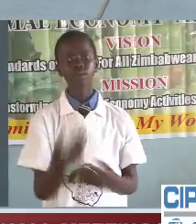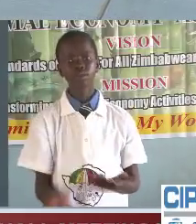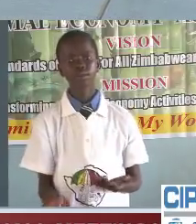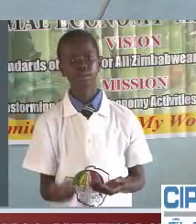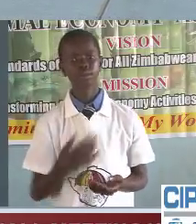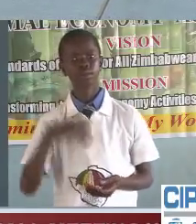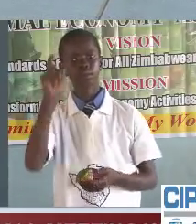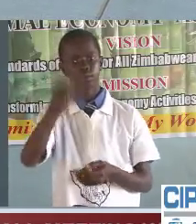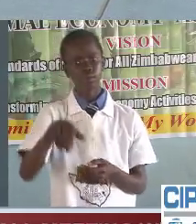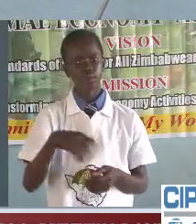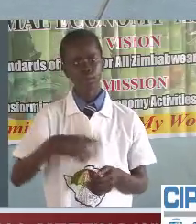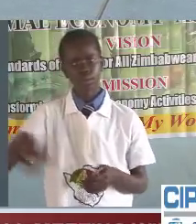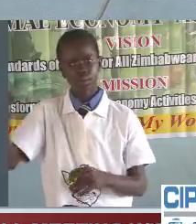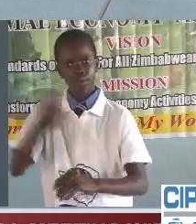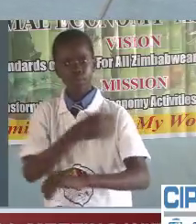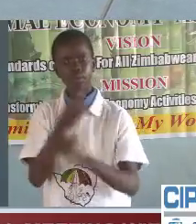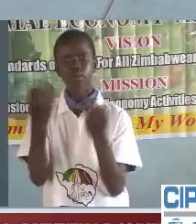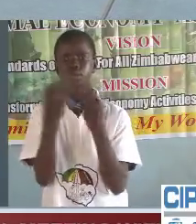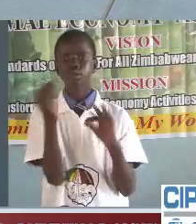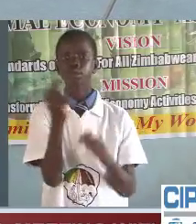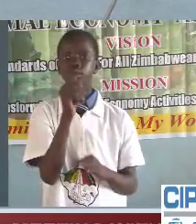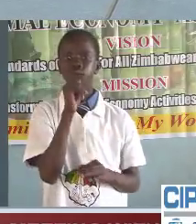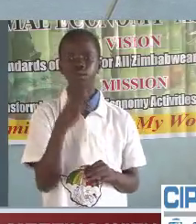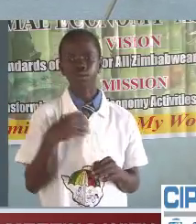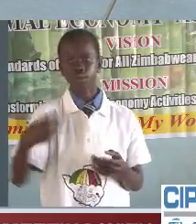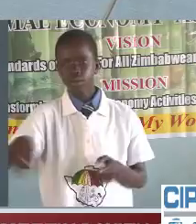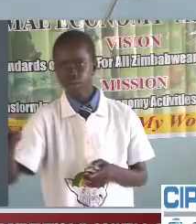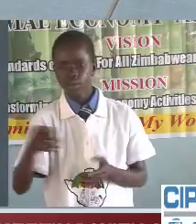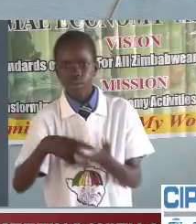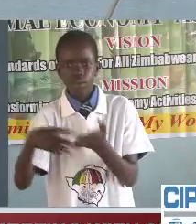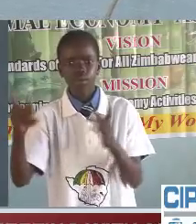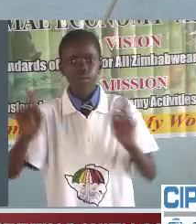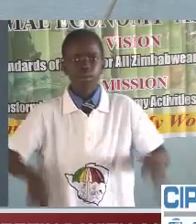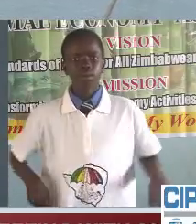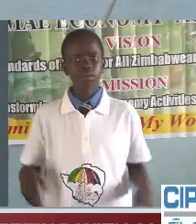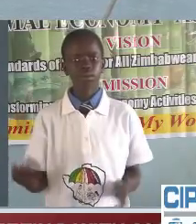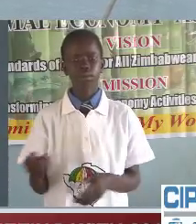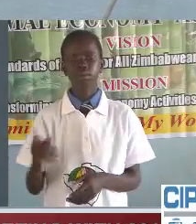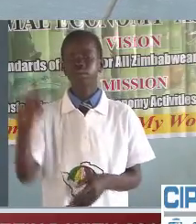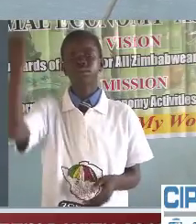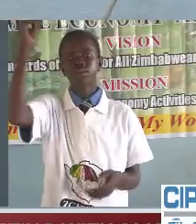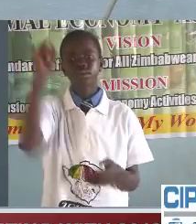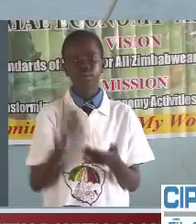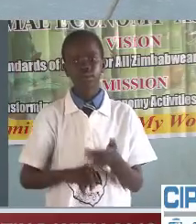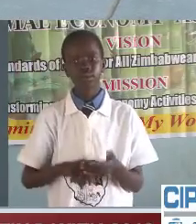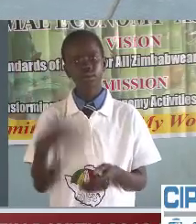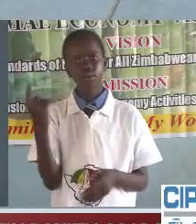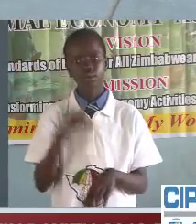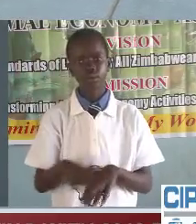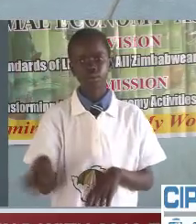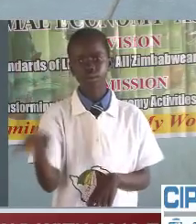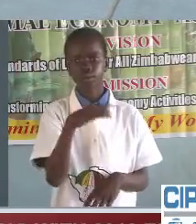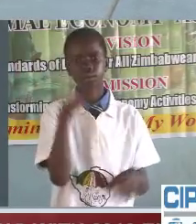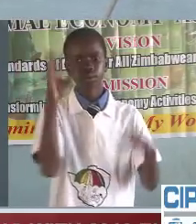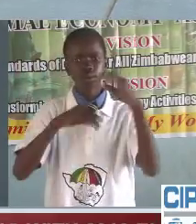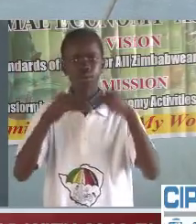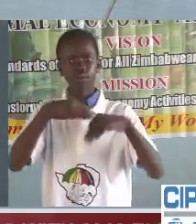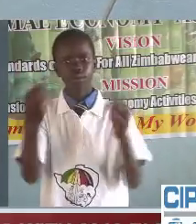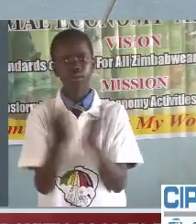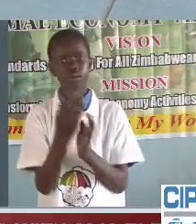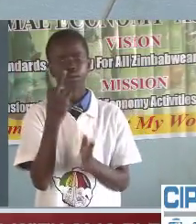feet. Waziva local governance yako ma issues arimo. Nokuti isusu tiri kutaura ma issues to do with